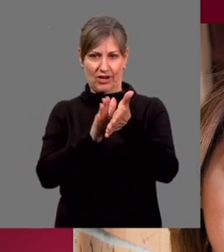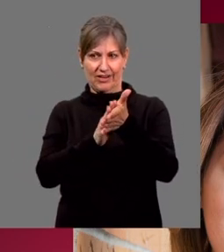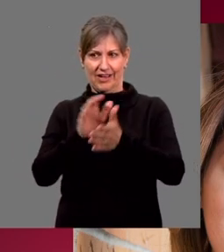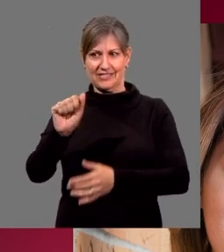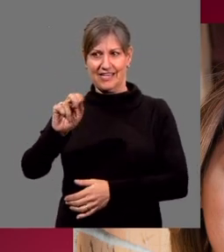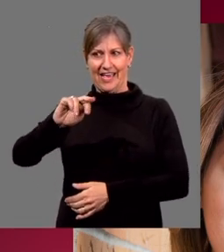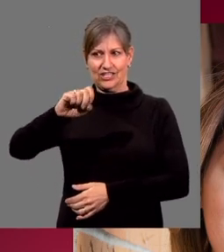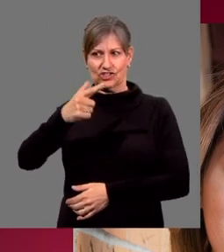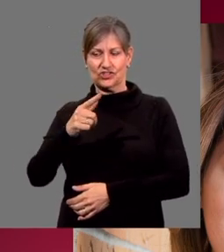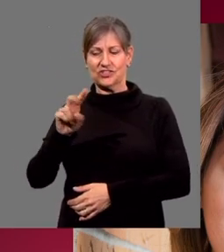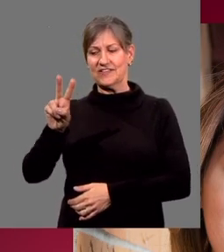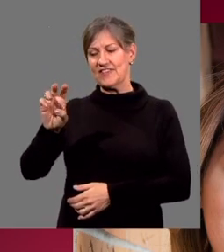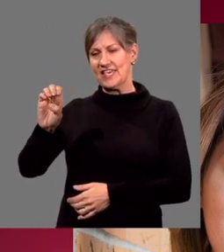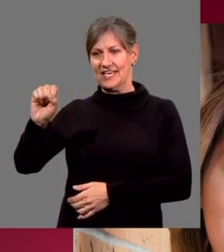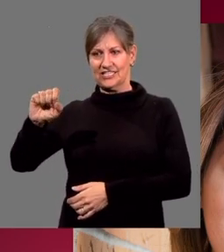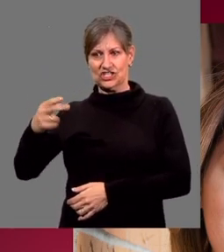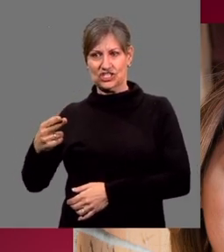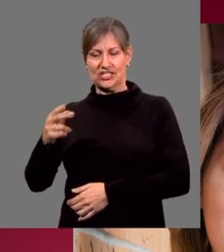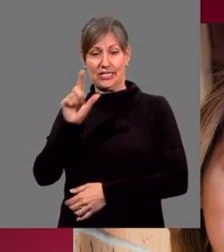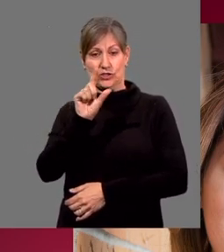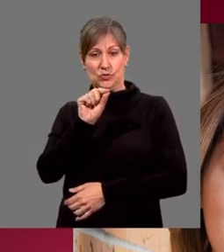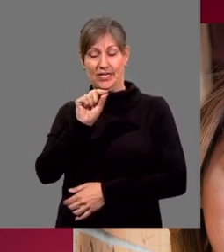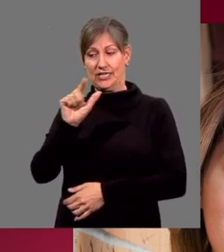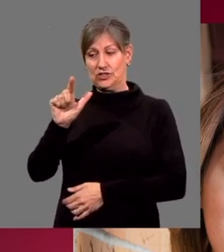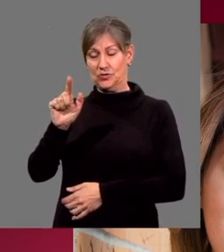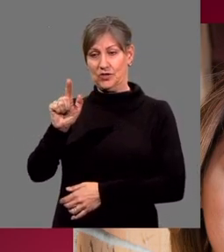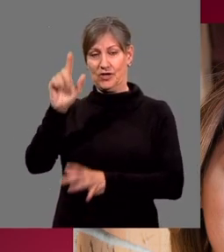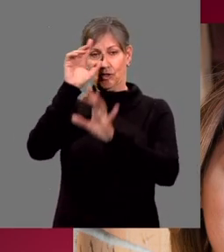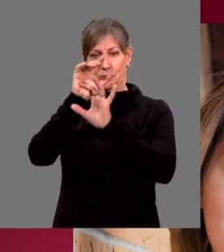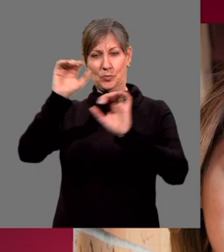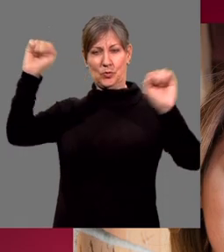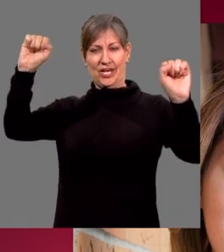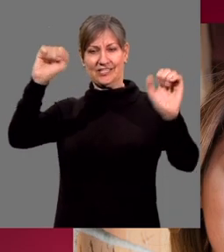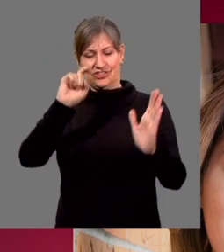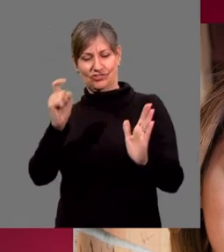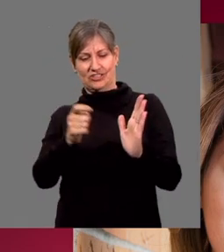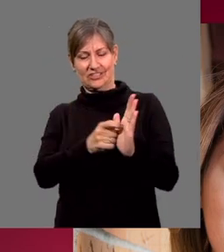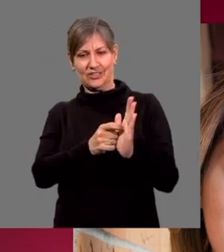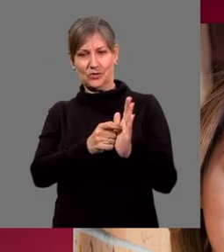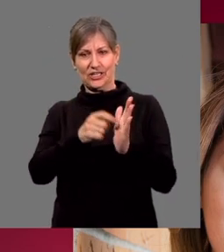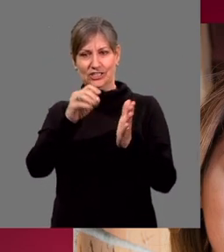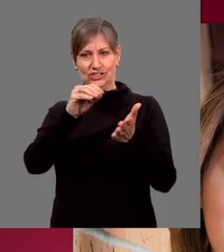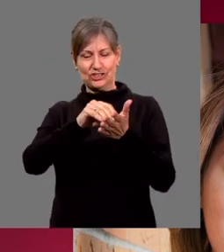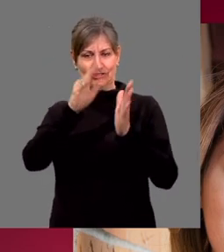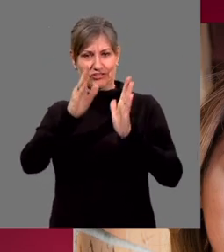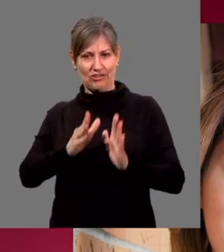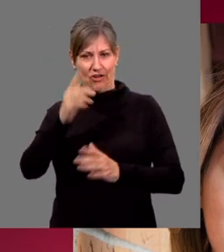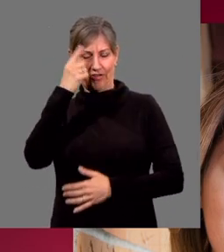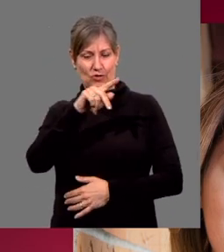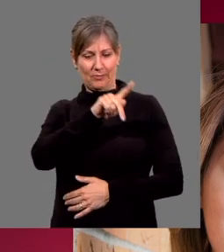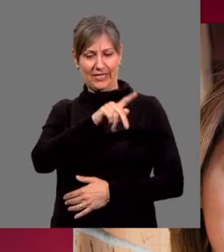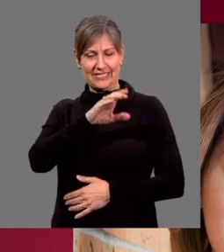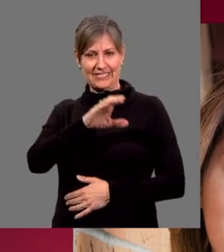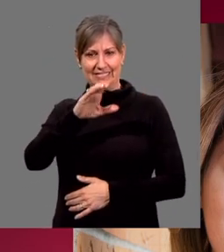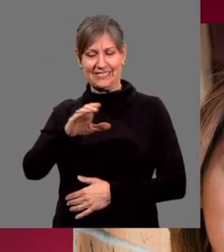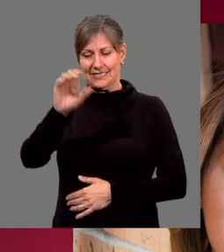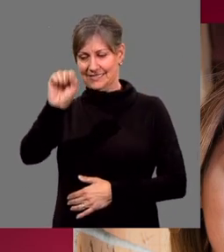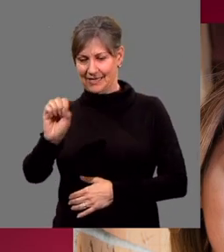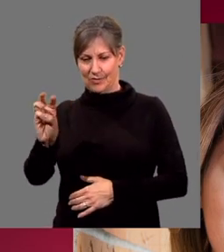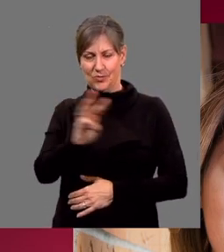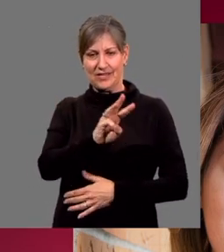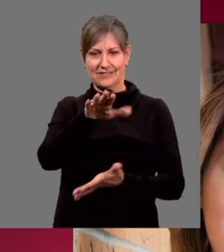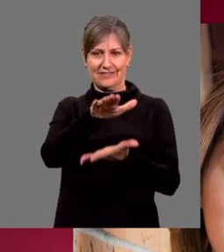recognize Angel Veach as the 2021 President's Distinguished Scholar for the PCC